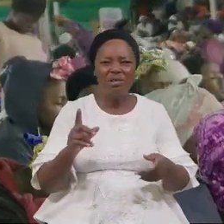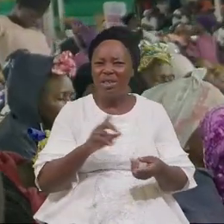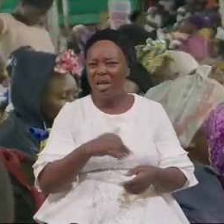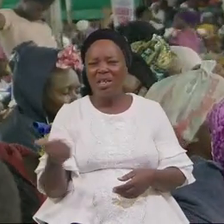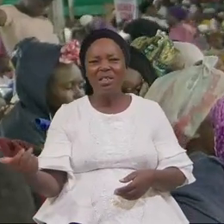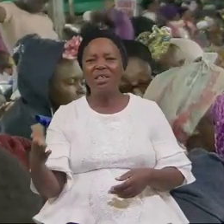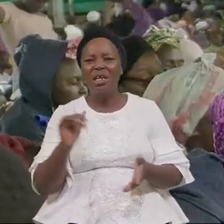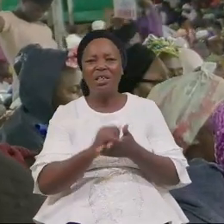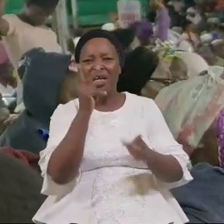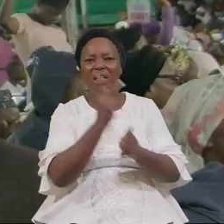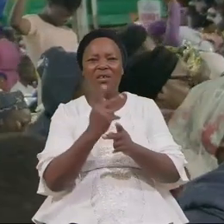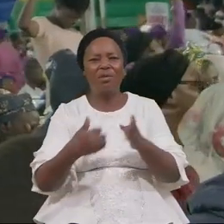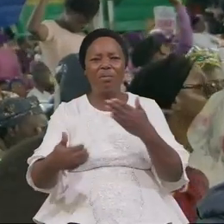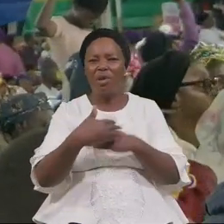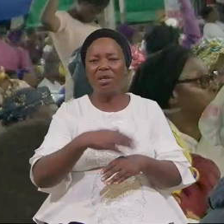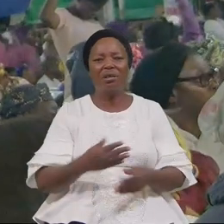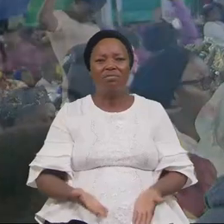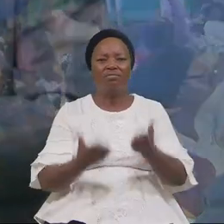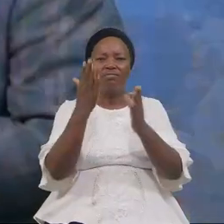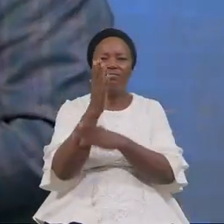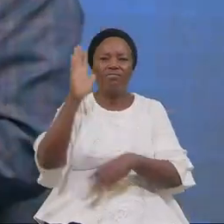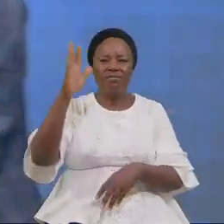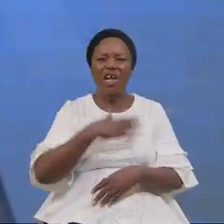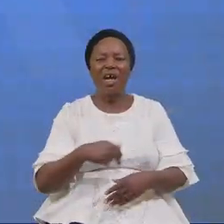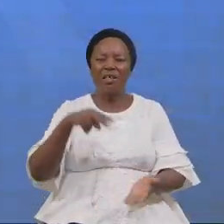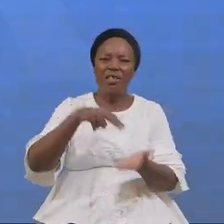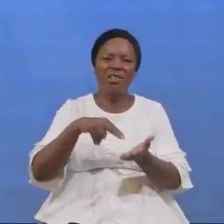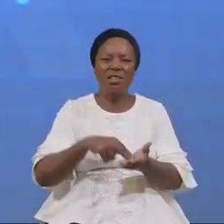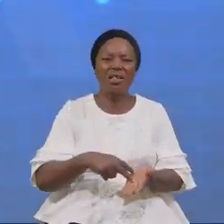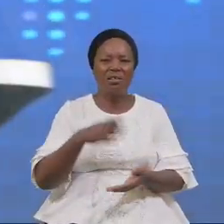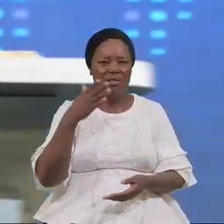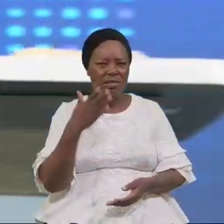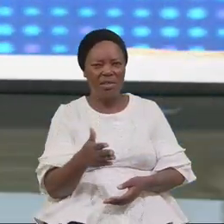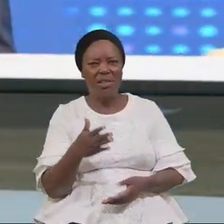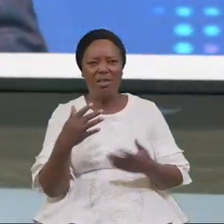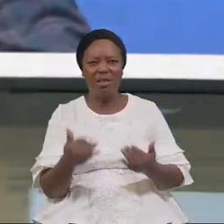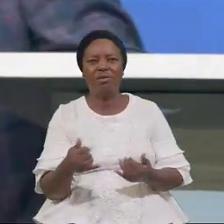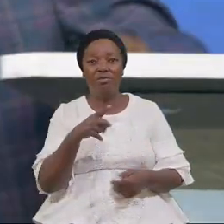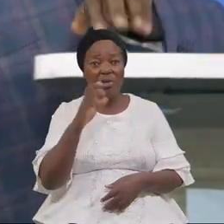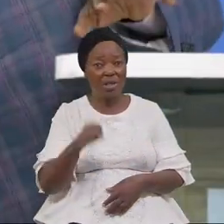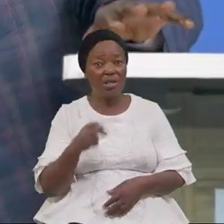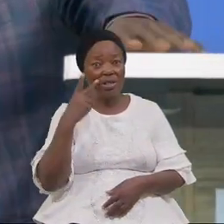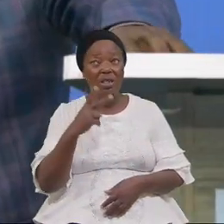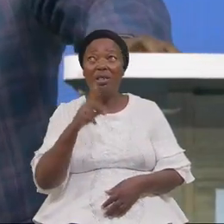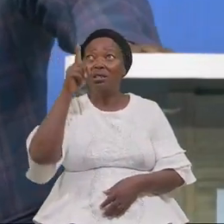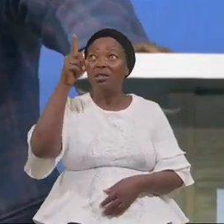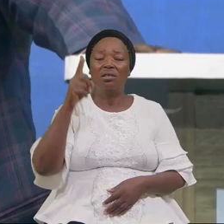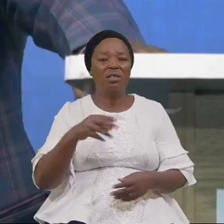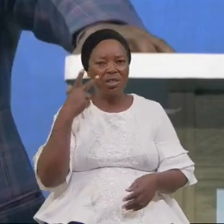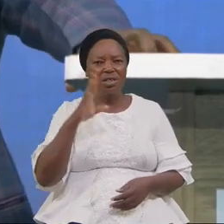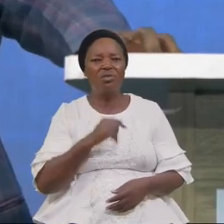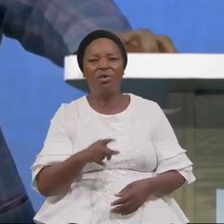reservation. Raise up your hand and stand up right there. You can see your sincerity. You can